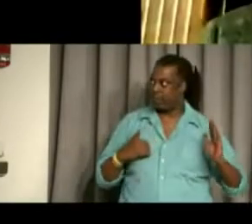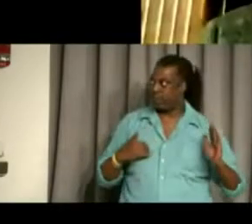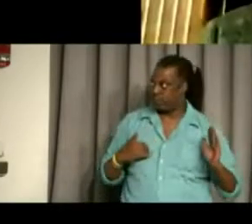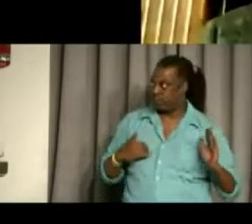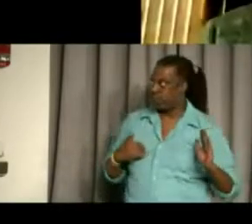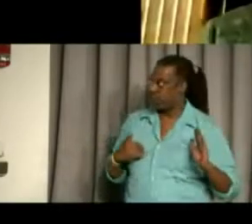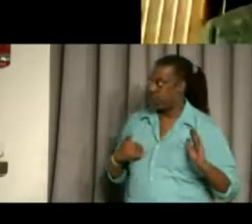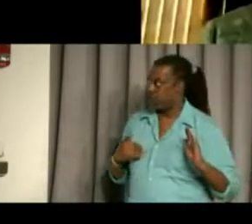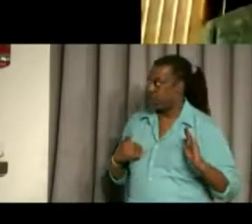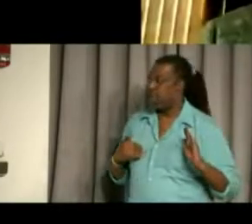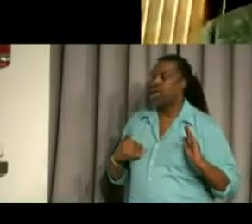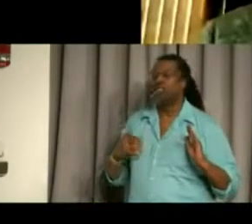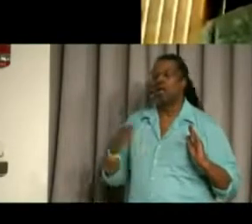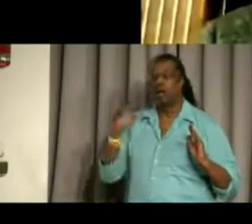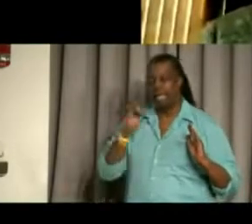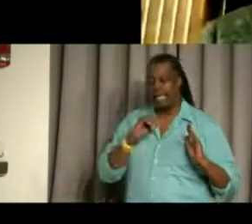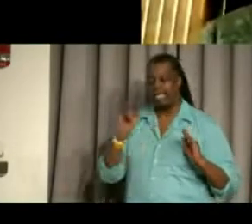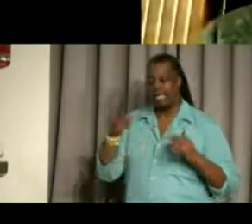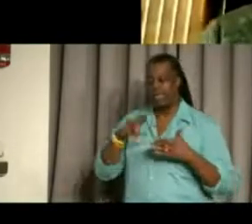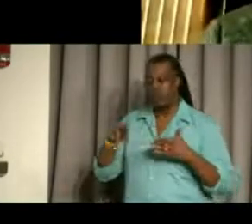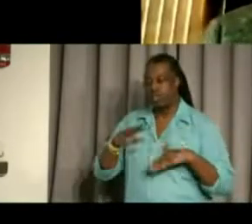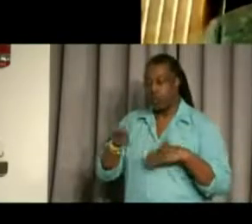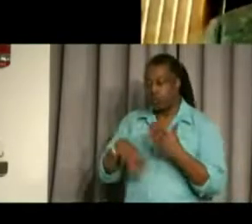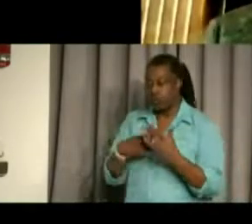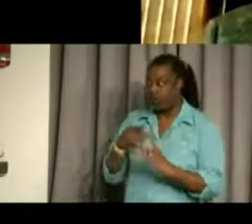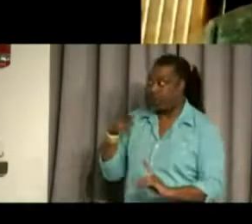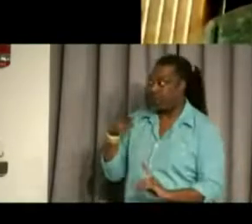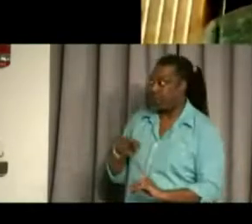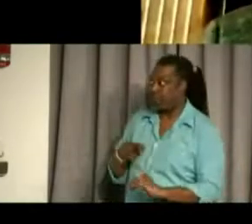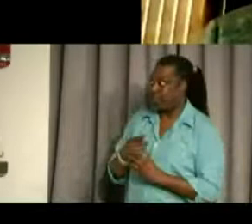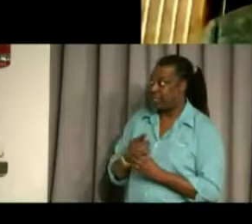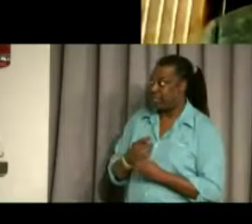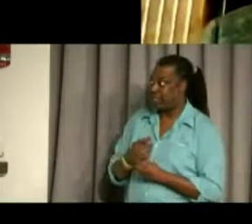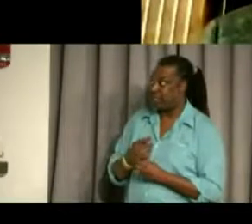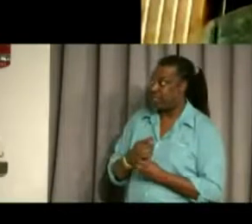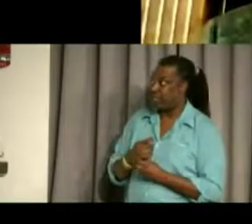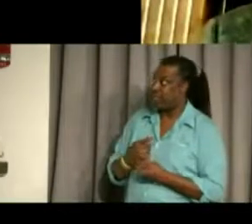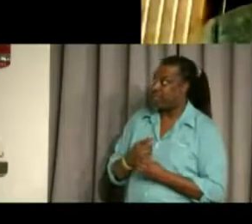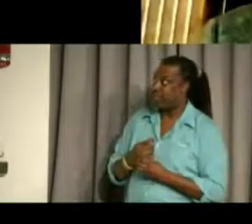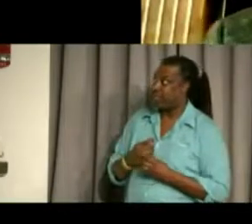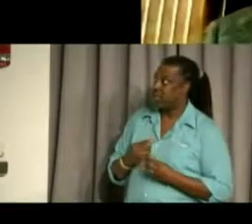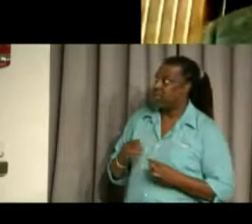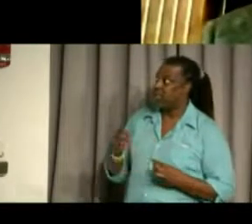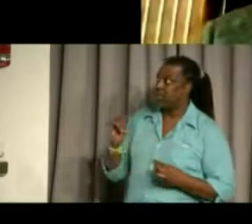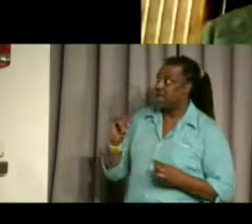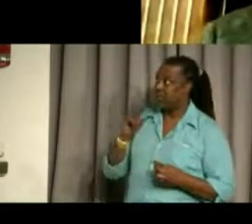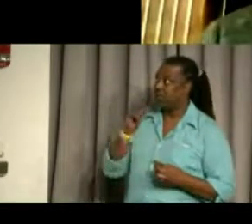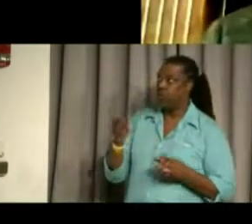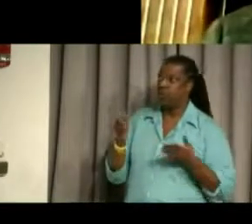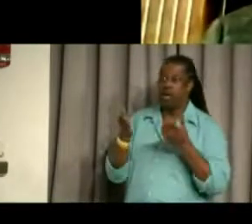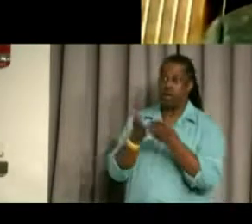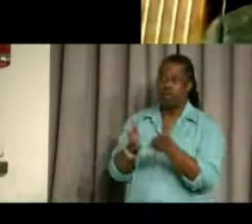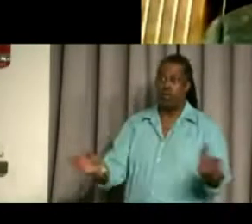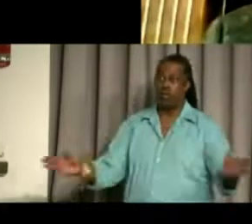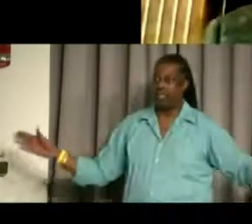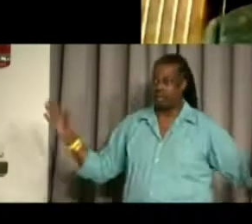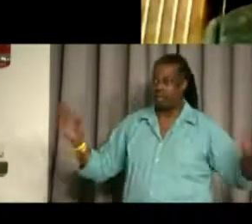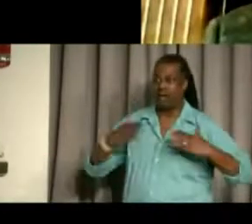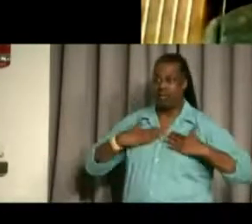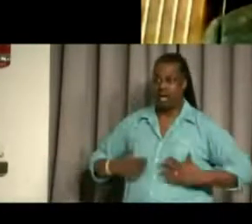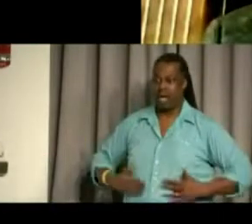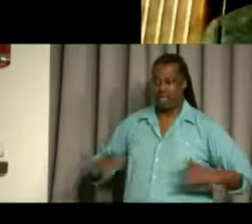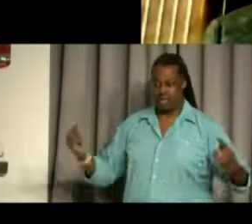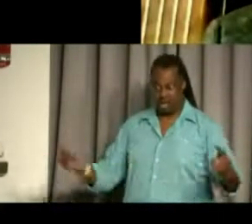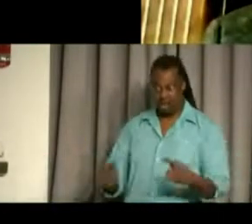it stands to reason that as a result of all of this, for those who survived it, there was widespread serious bodily and mental harm.